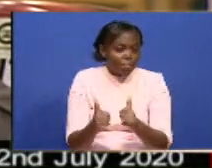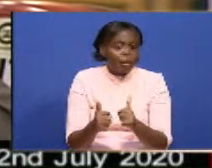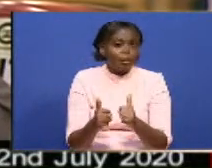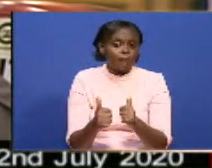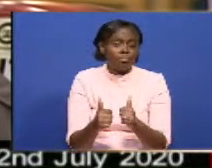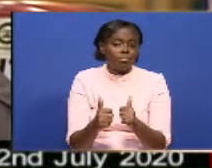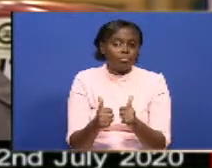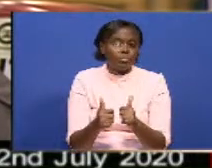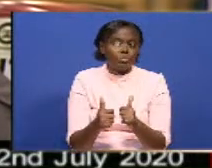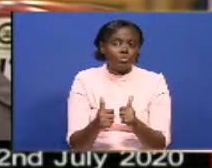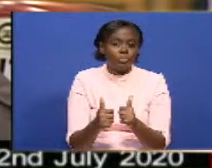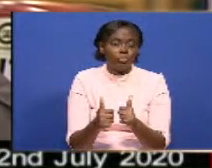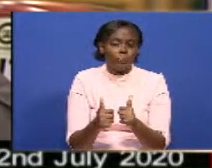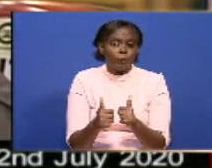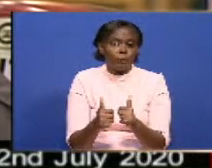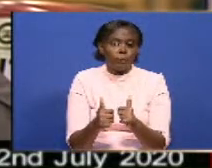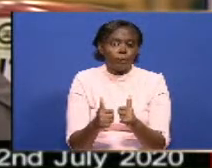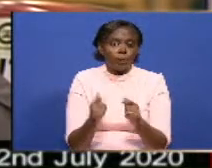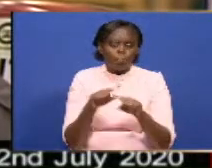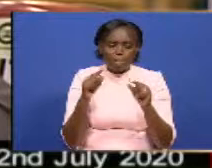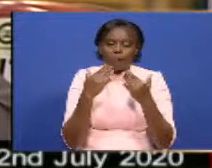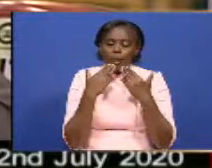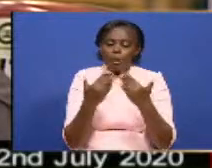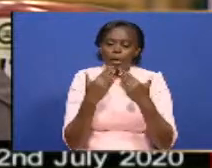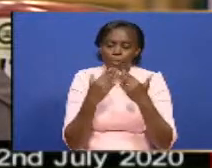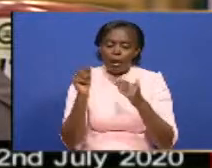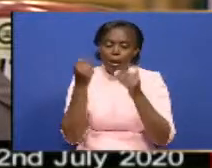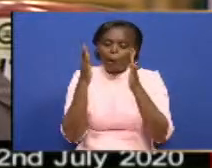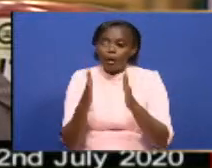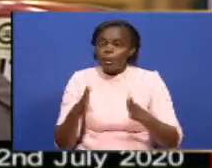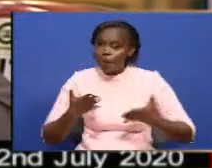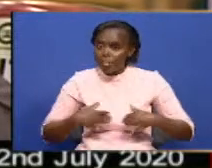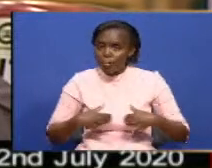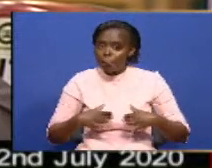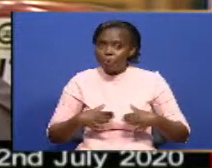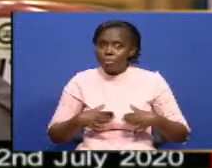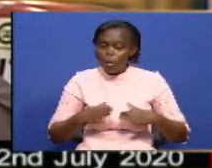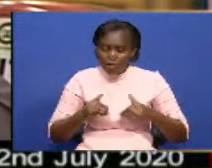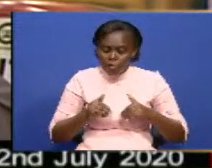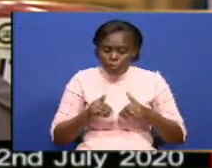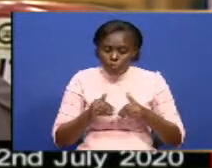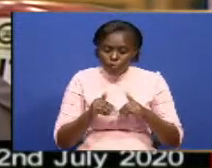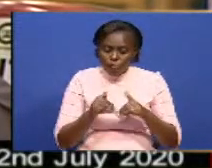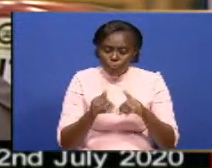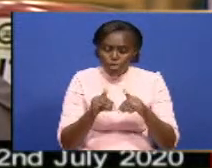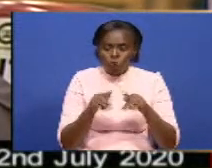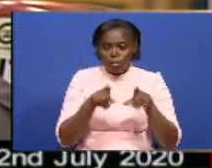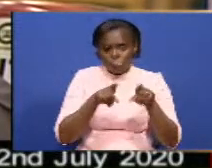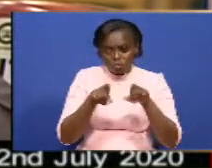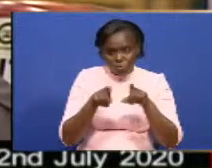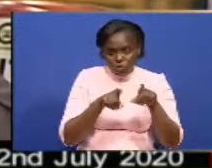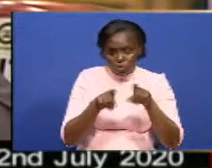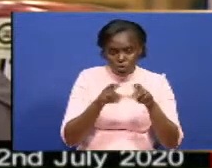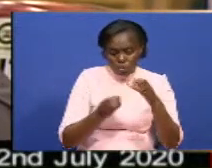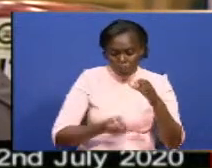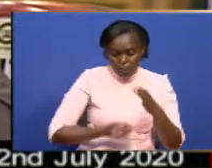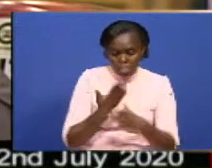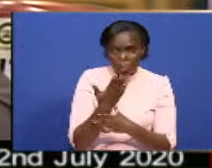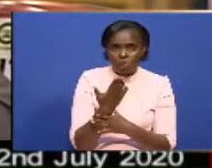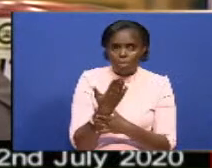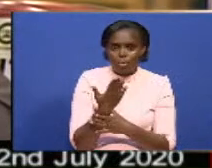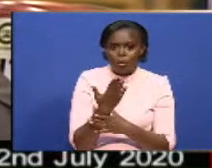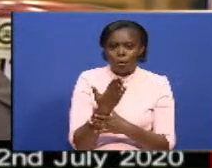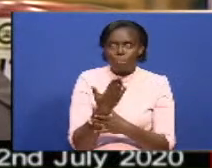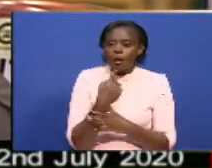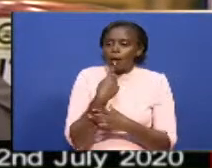mankind. But I thank Kenyans for following the measures that has been instituted. All